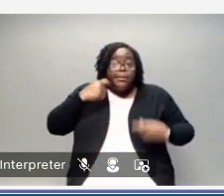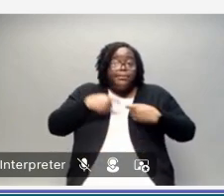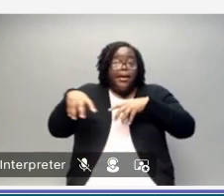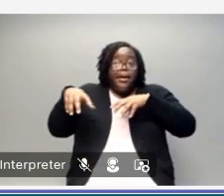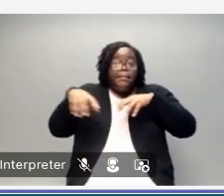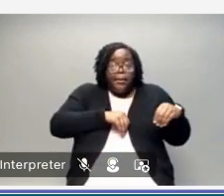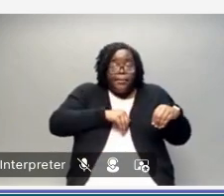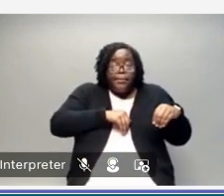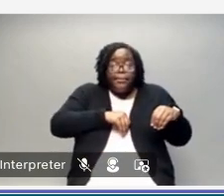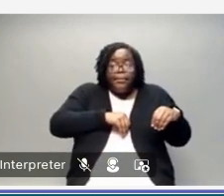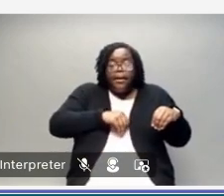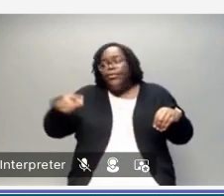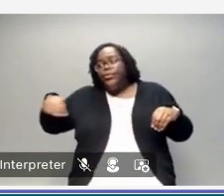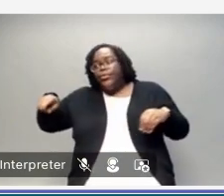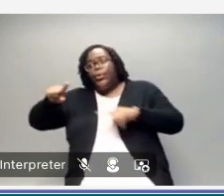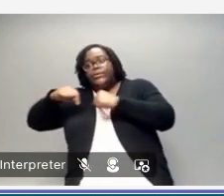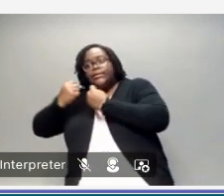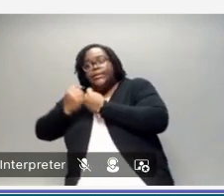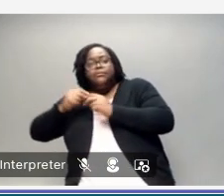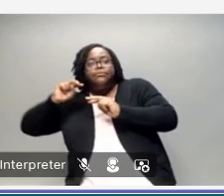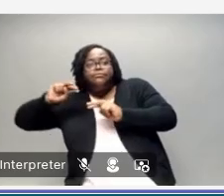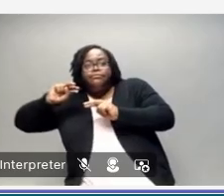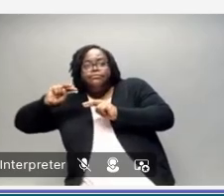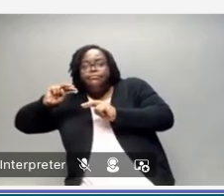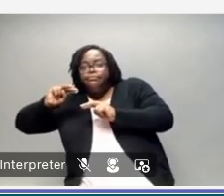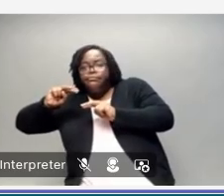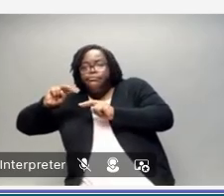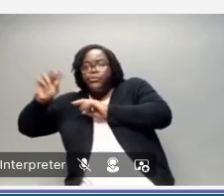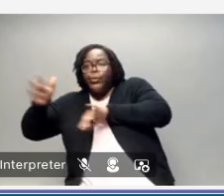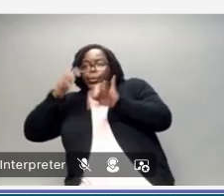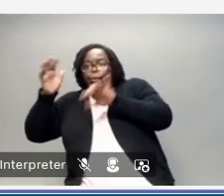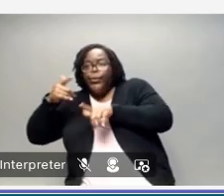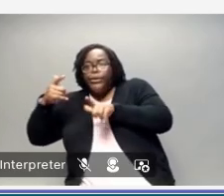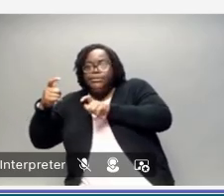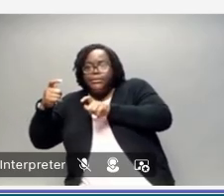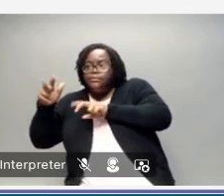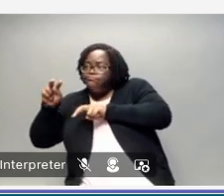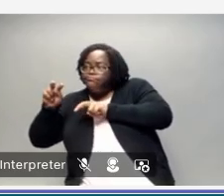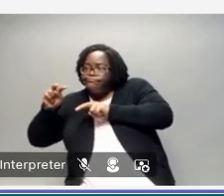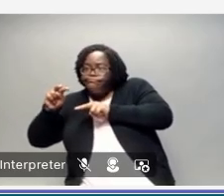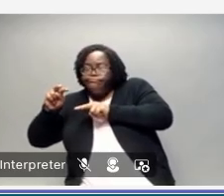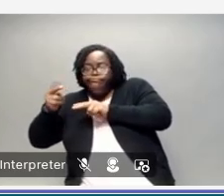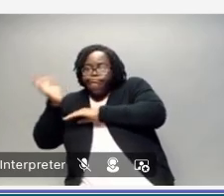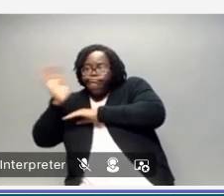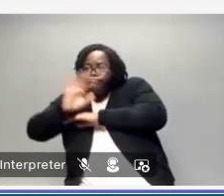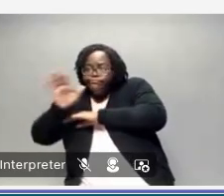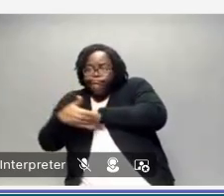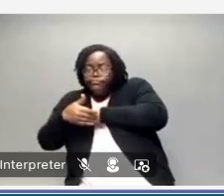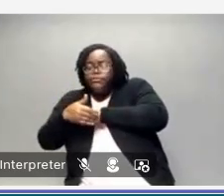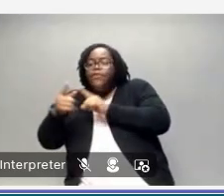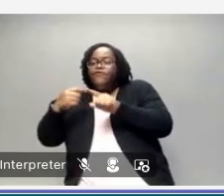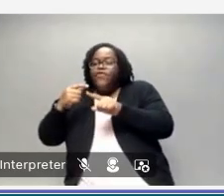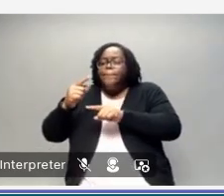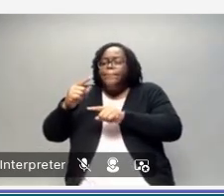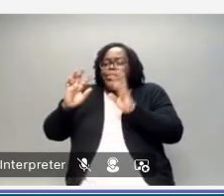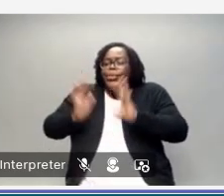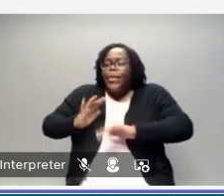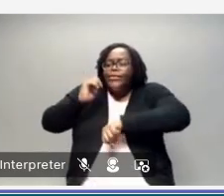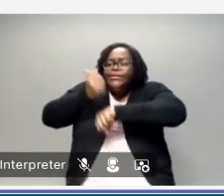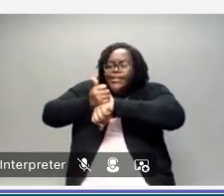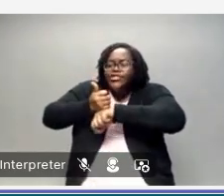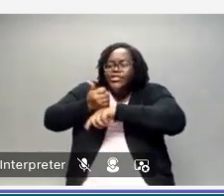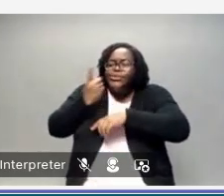at wind speeds. And those wind speeds are coming in from those weather stations that Tom showed you on the previous